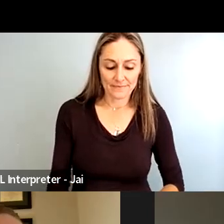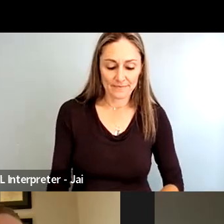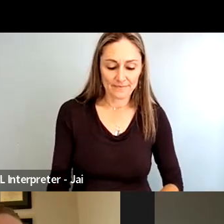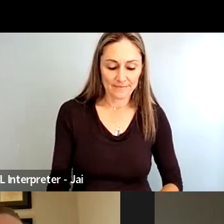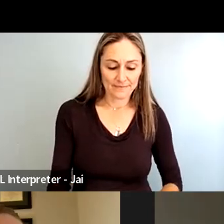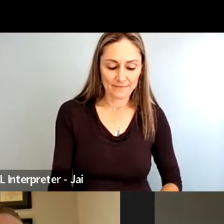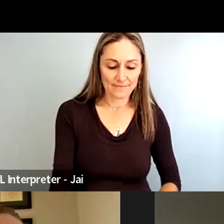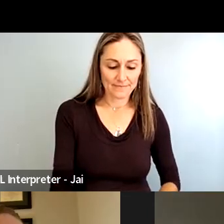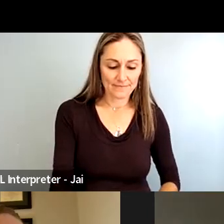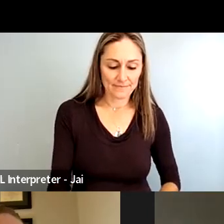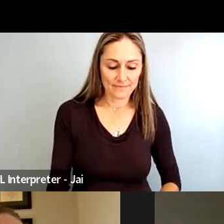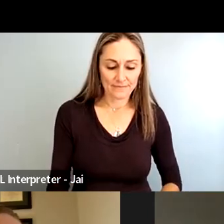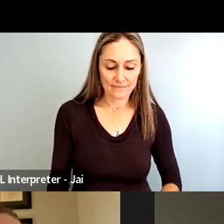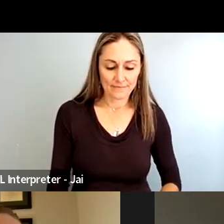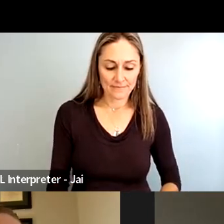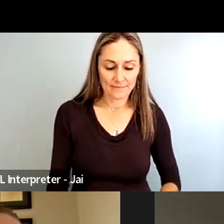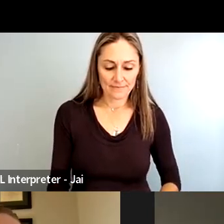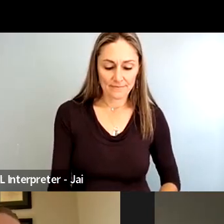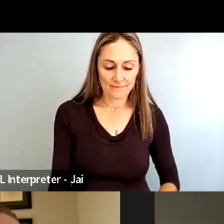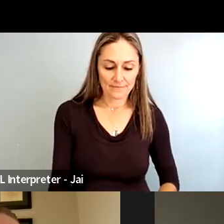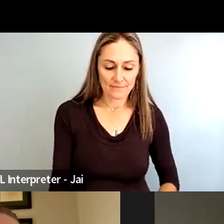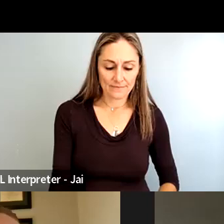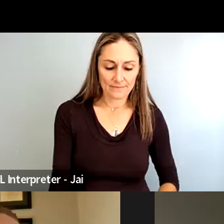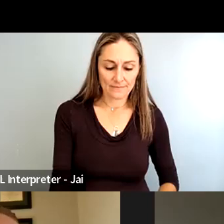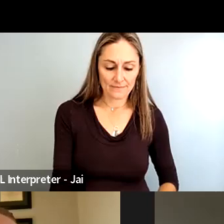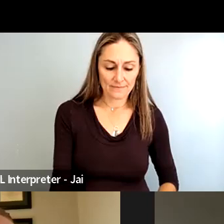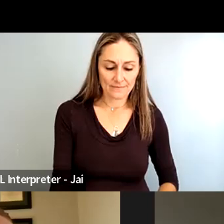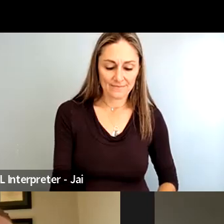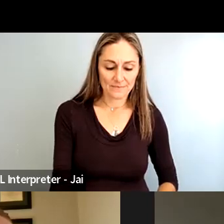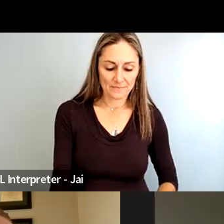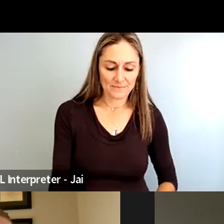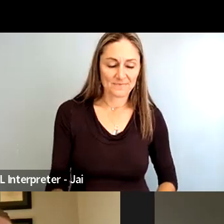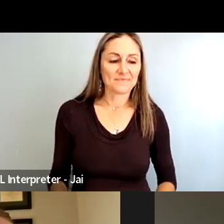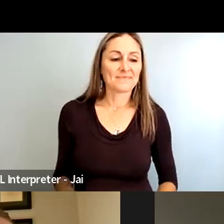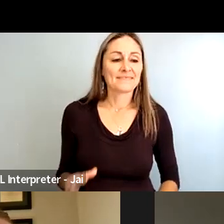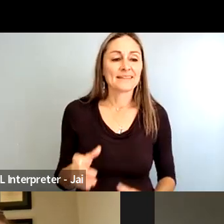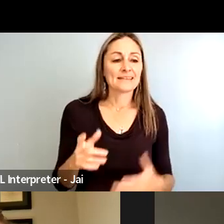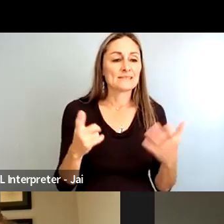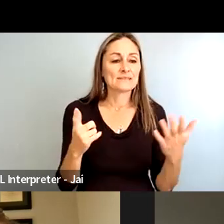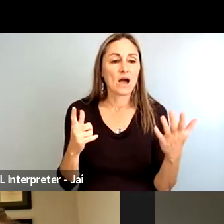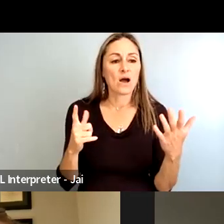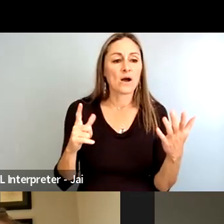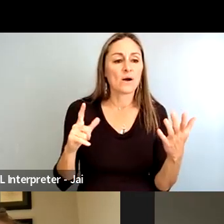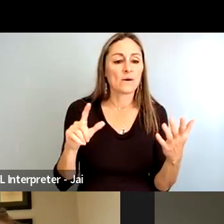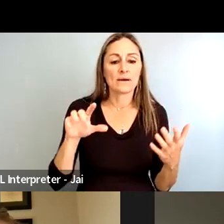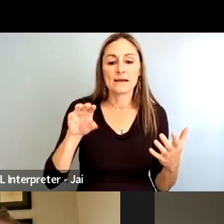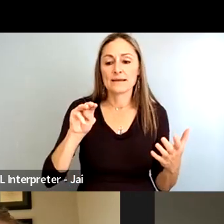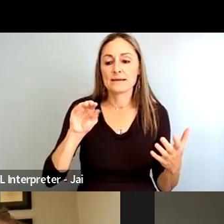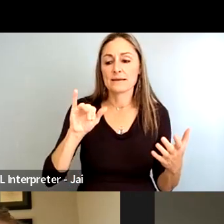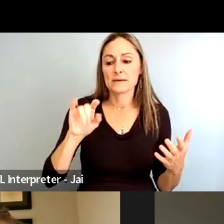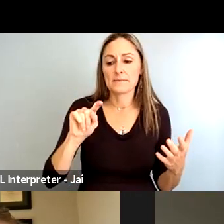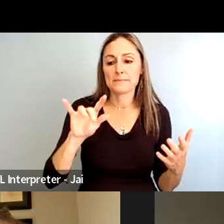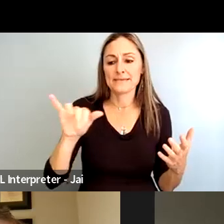This one is done. So Misty asks, what sort of terminology do we need